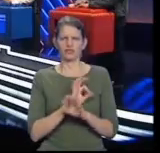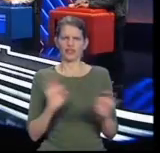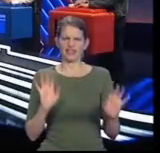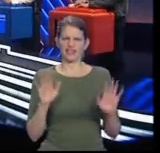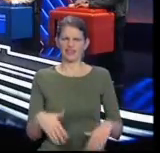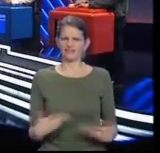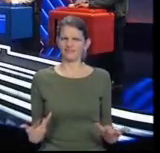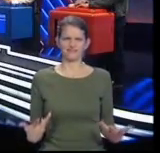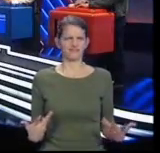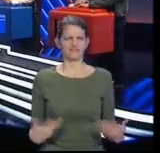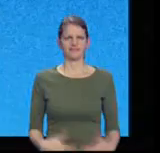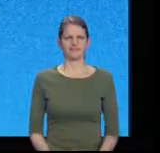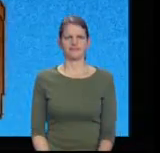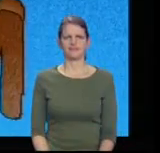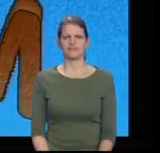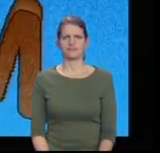one.